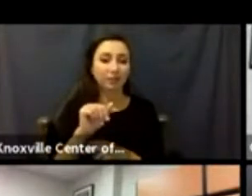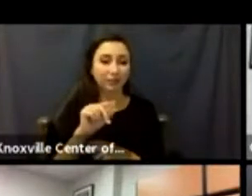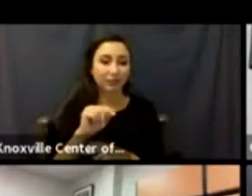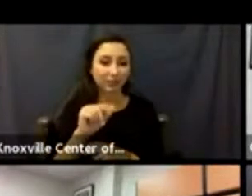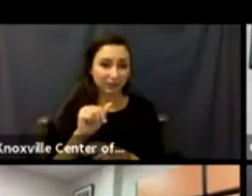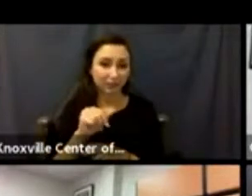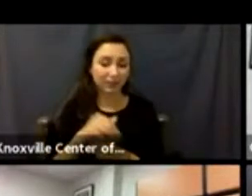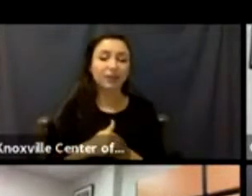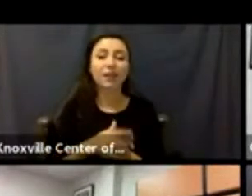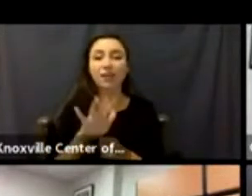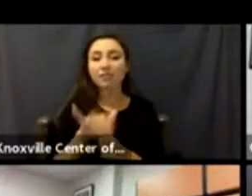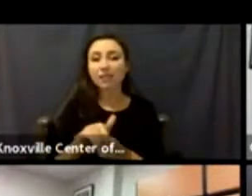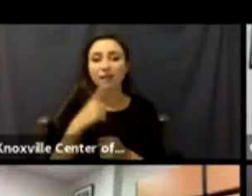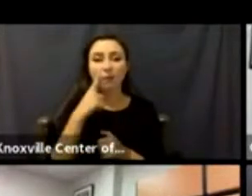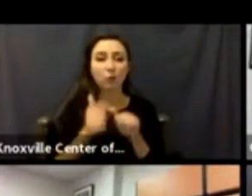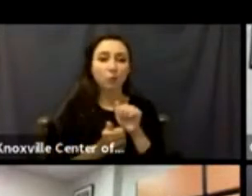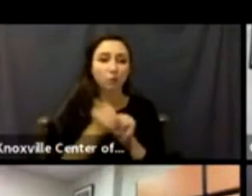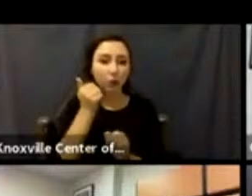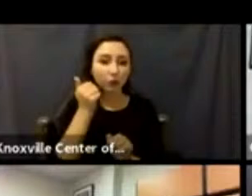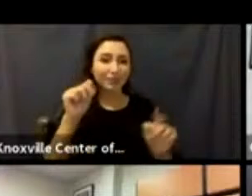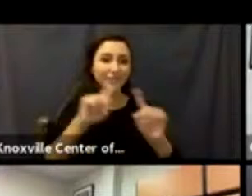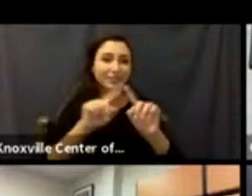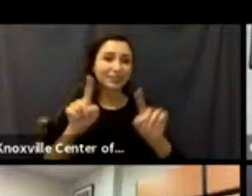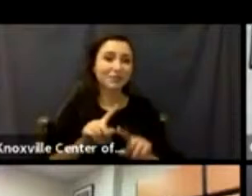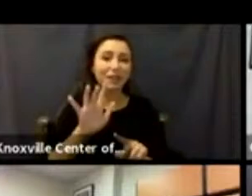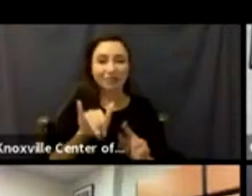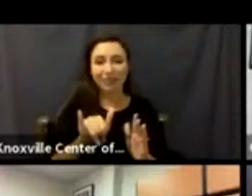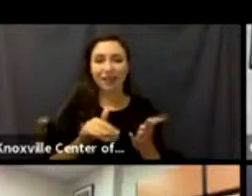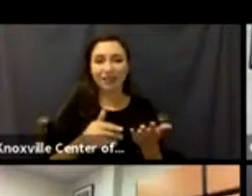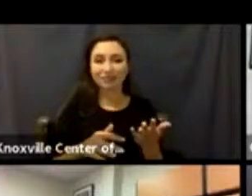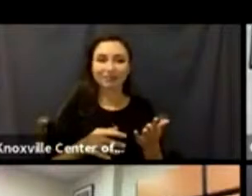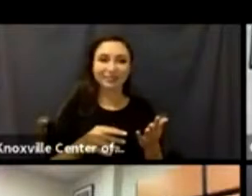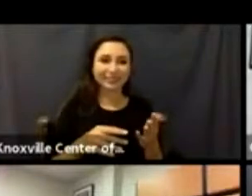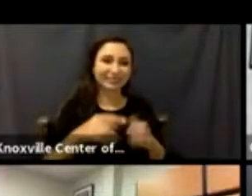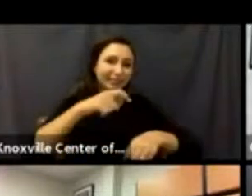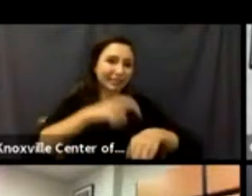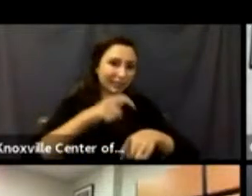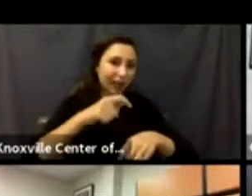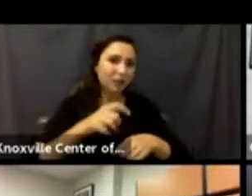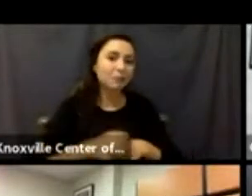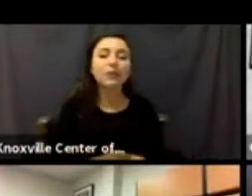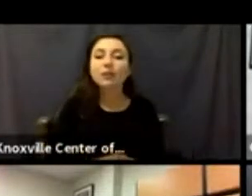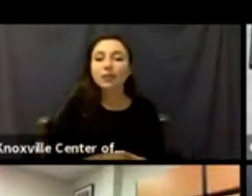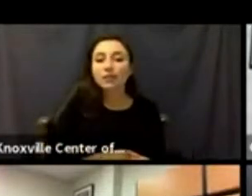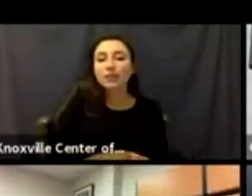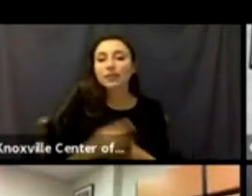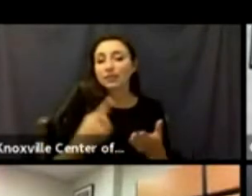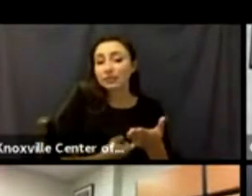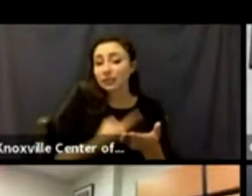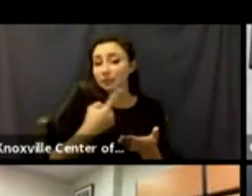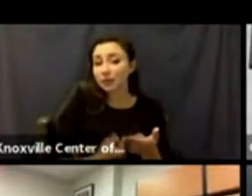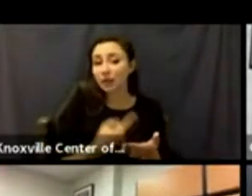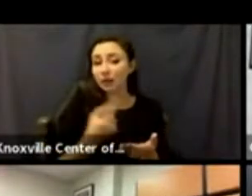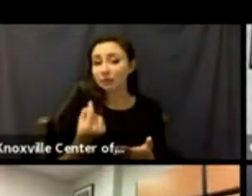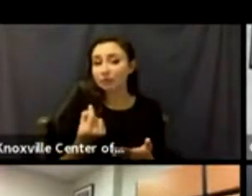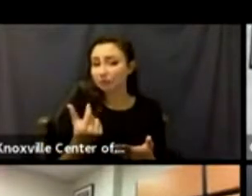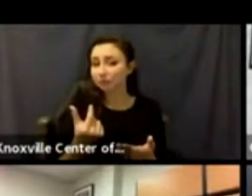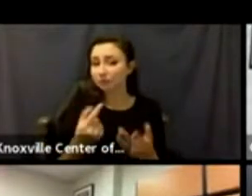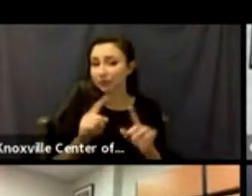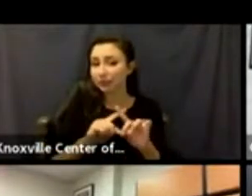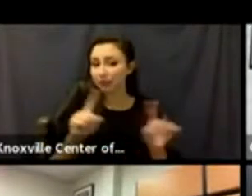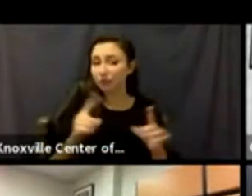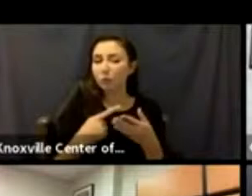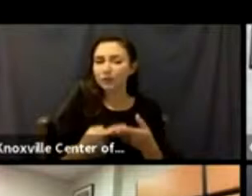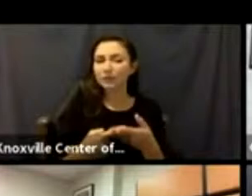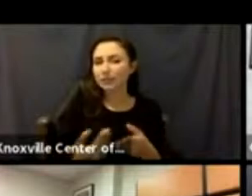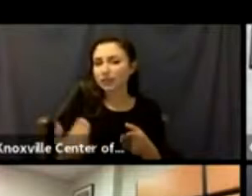most, for the vast majority of differences, that's what it is. There are sometimes some differences and we talked about this